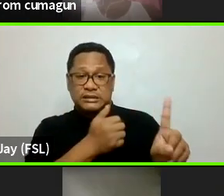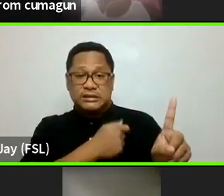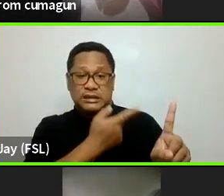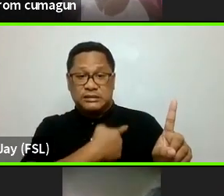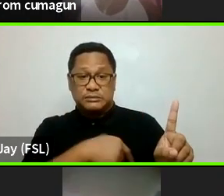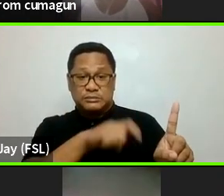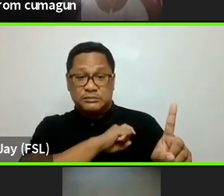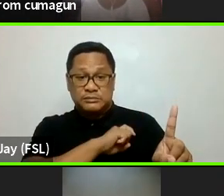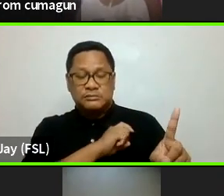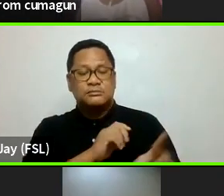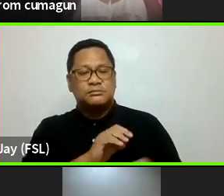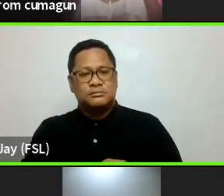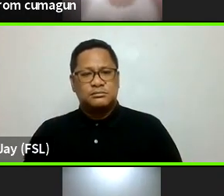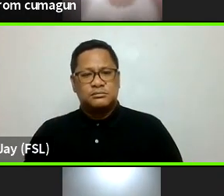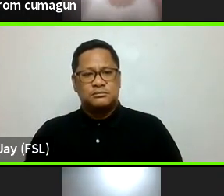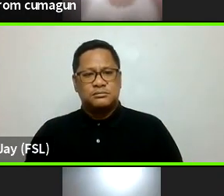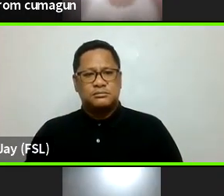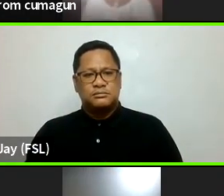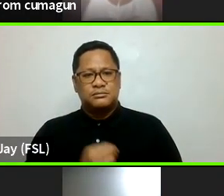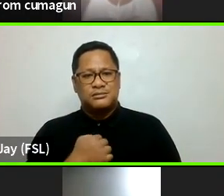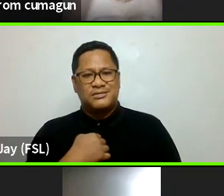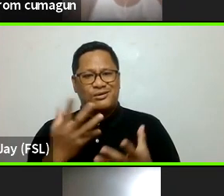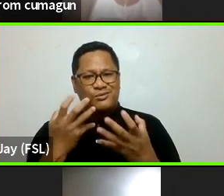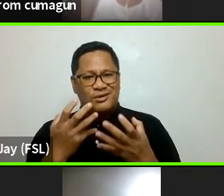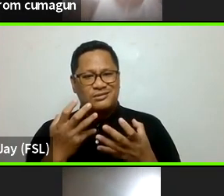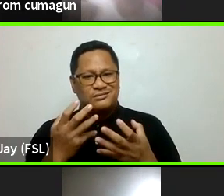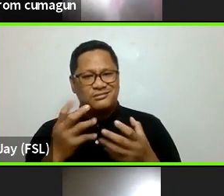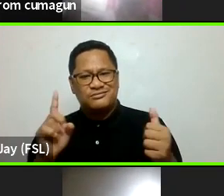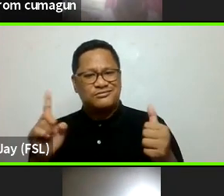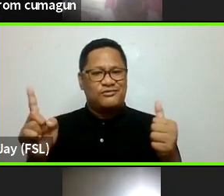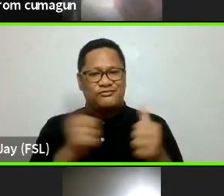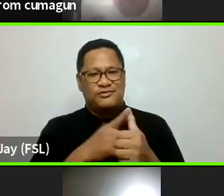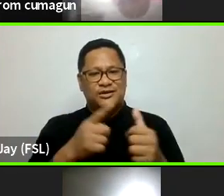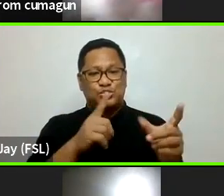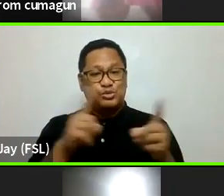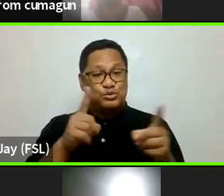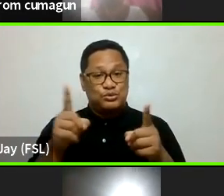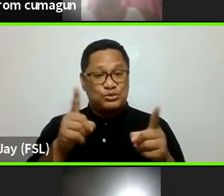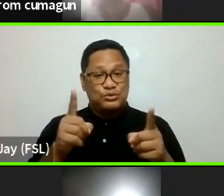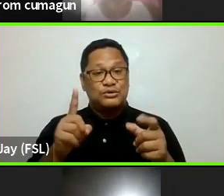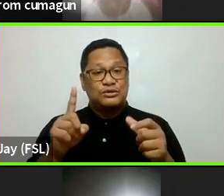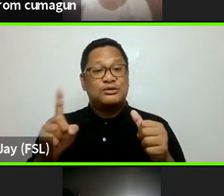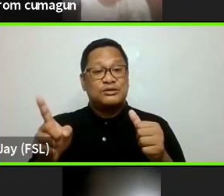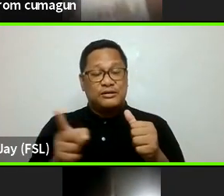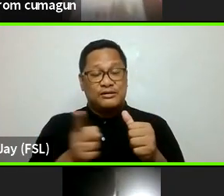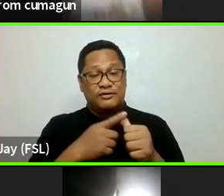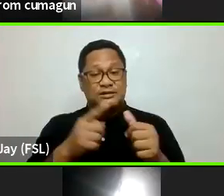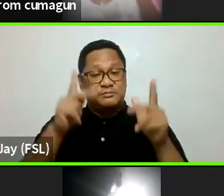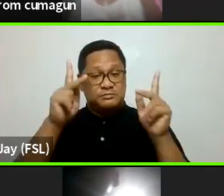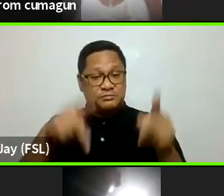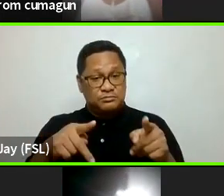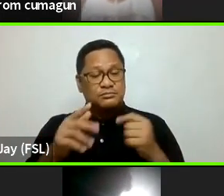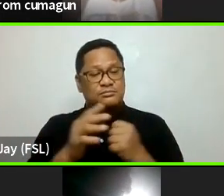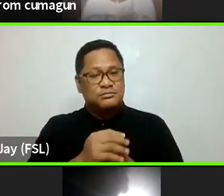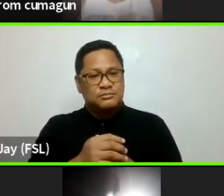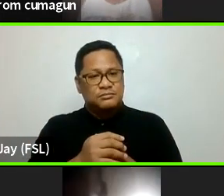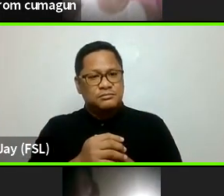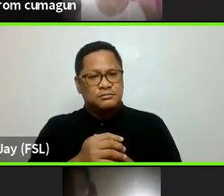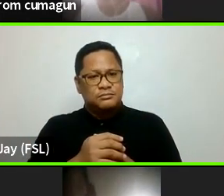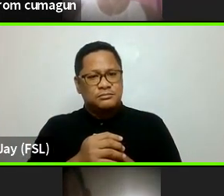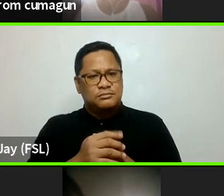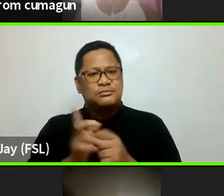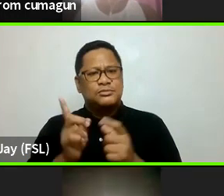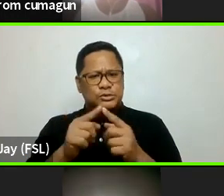I wanted to be the first one to do that. I wanted to be the first person